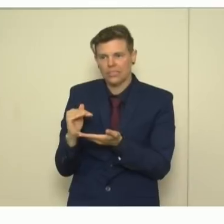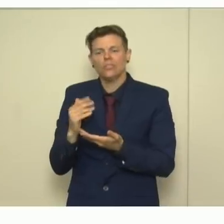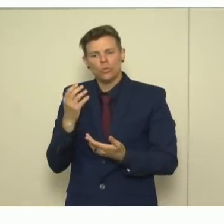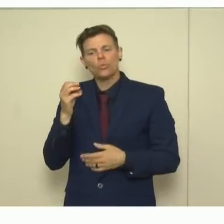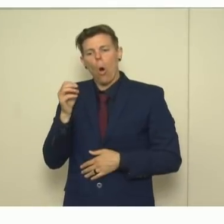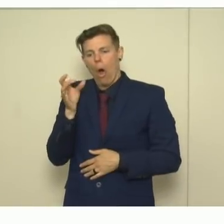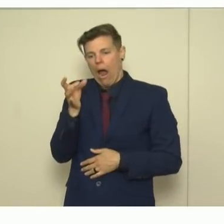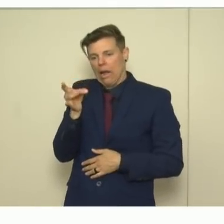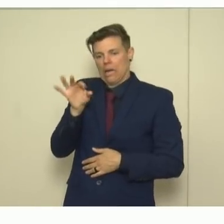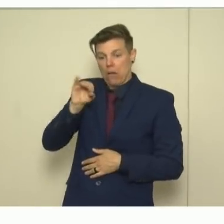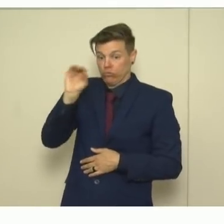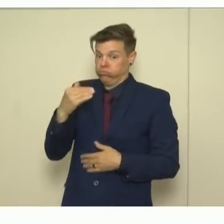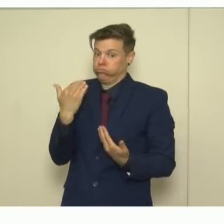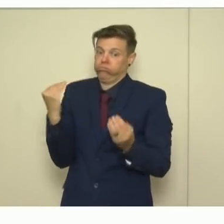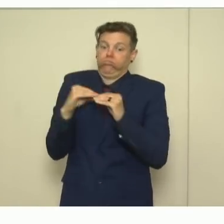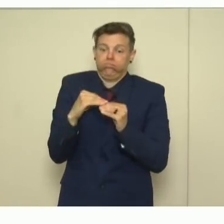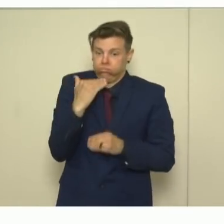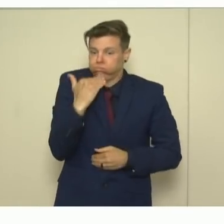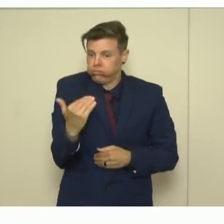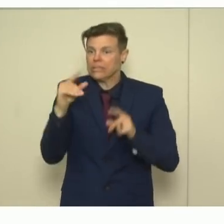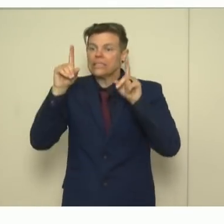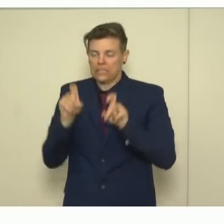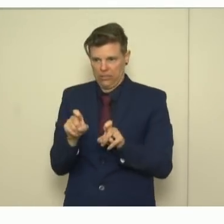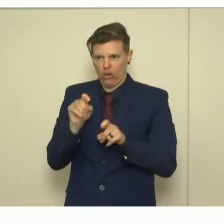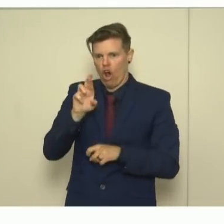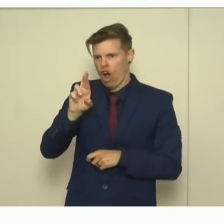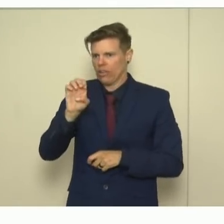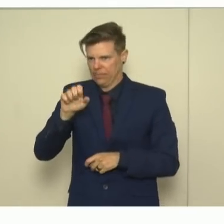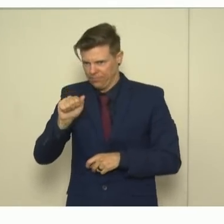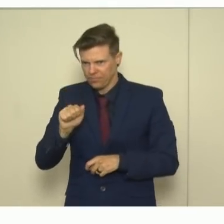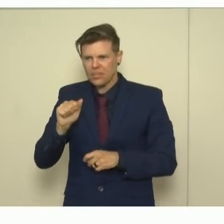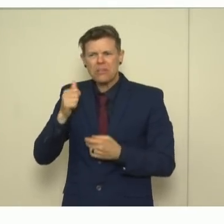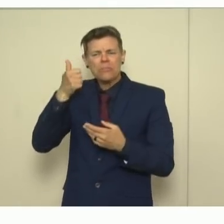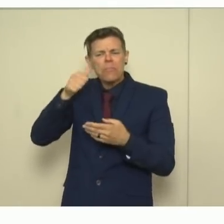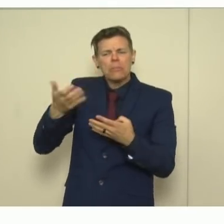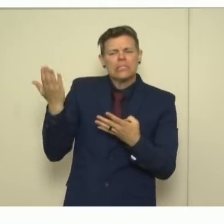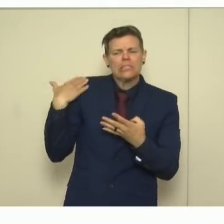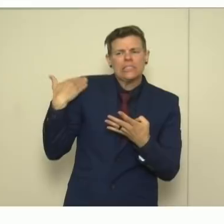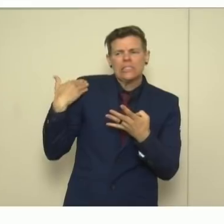end of July when we're having 300 and some cases a day, we actually had